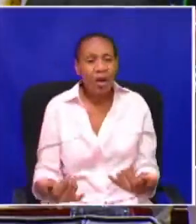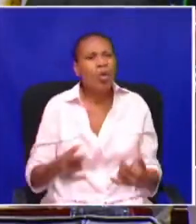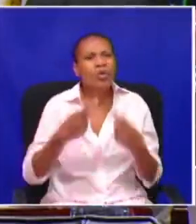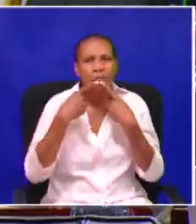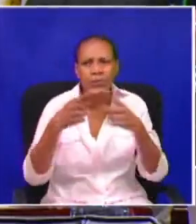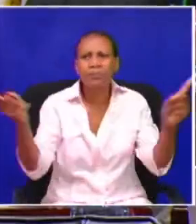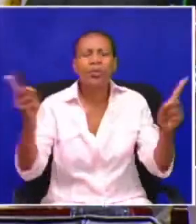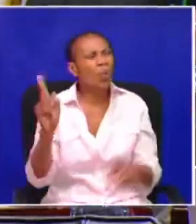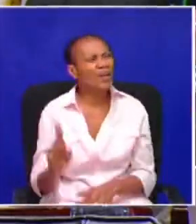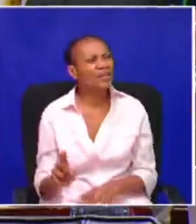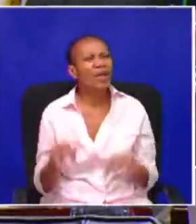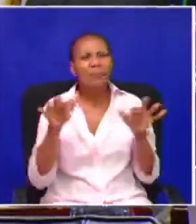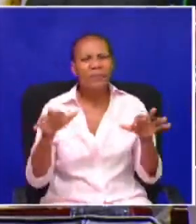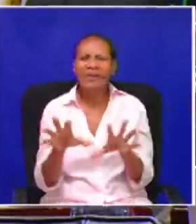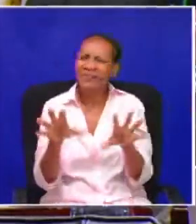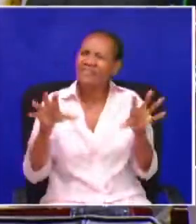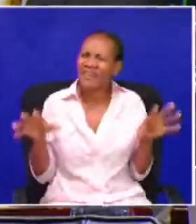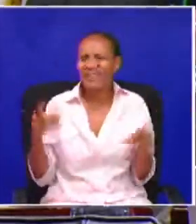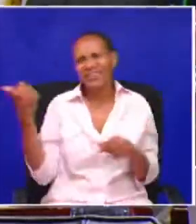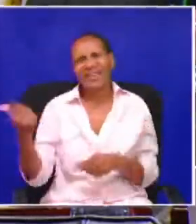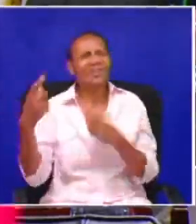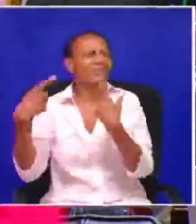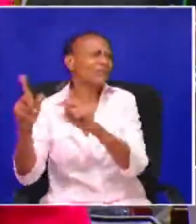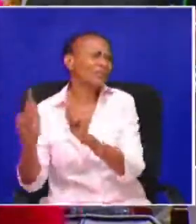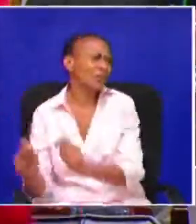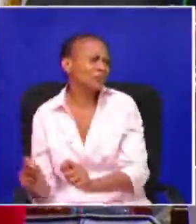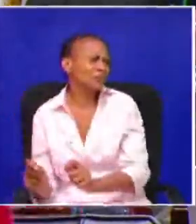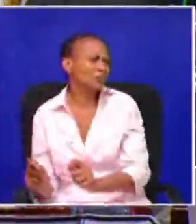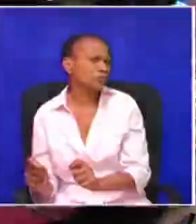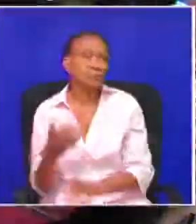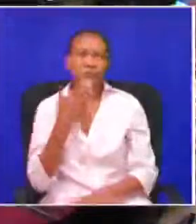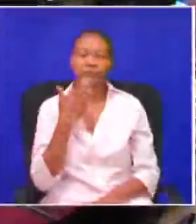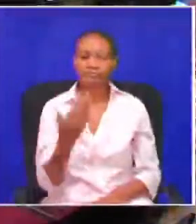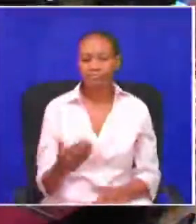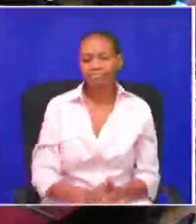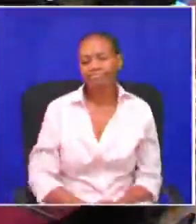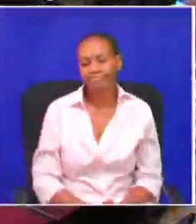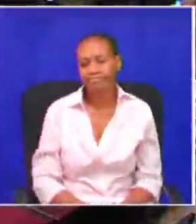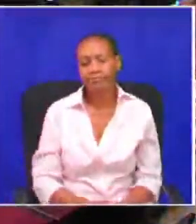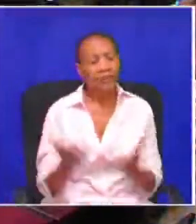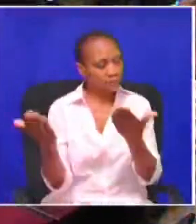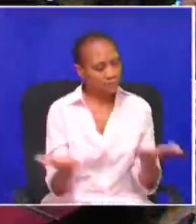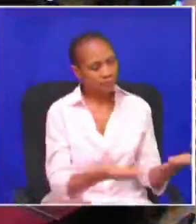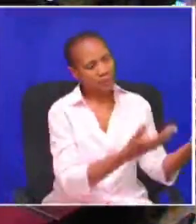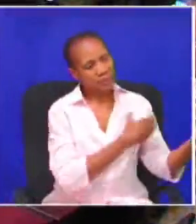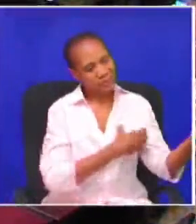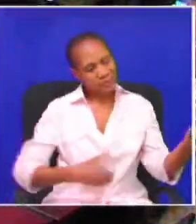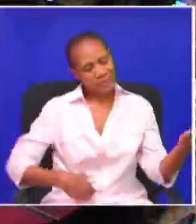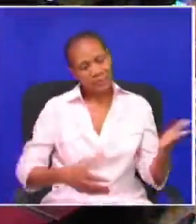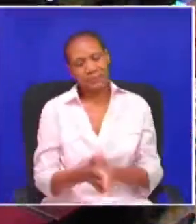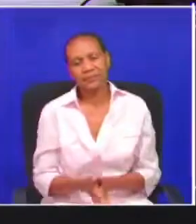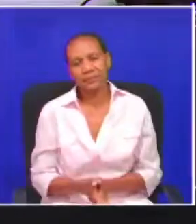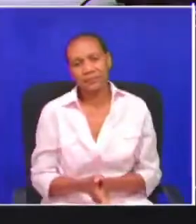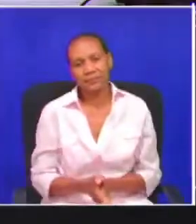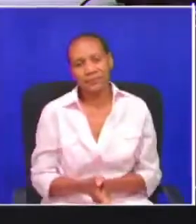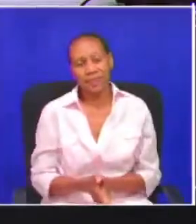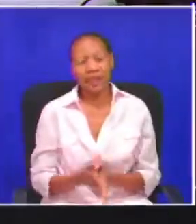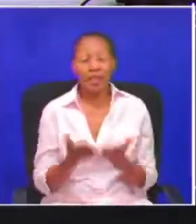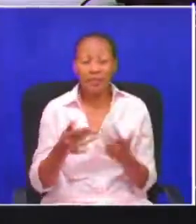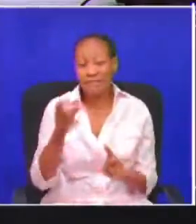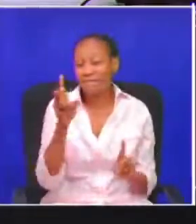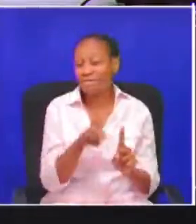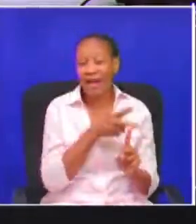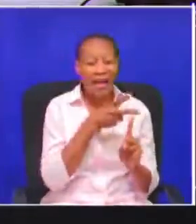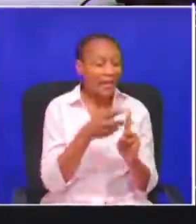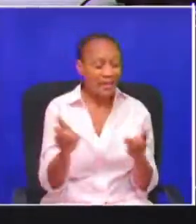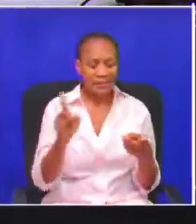in fear in Cape Flats? Thank you. Thank you, Honorable Member. Honorable President. The acts of violence